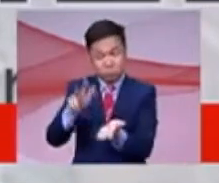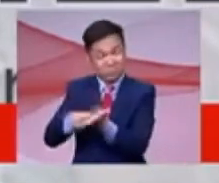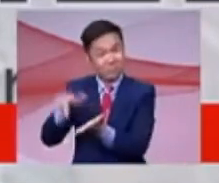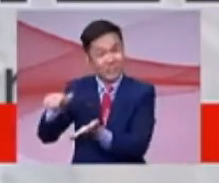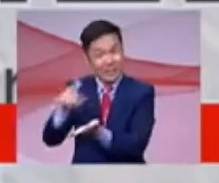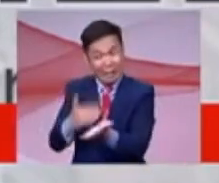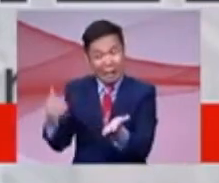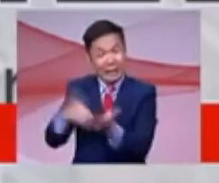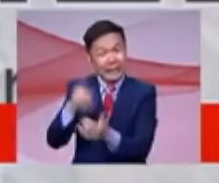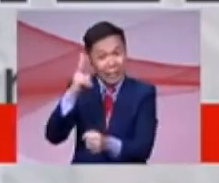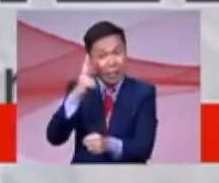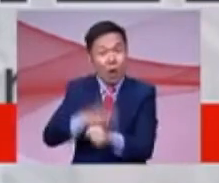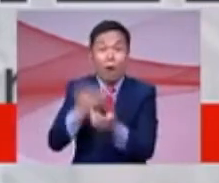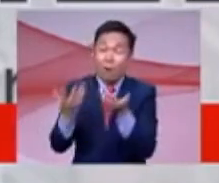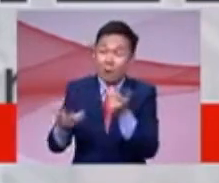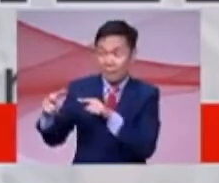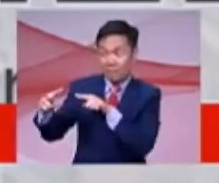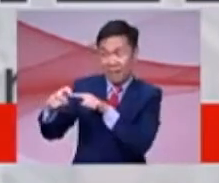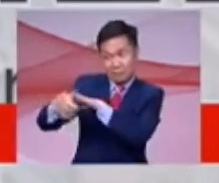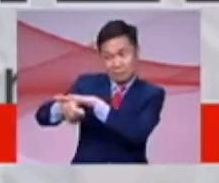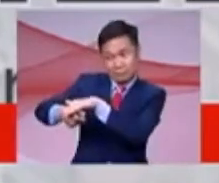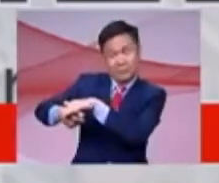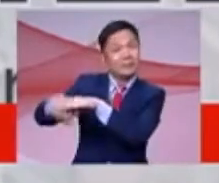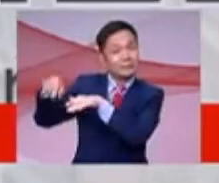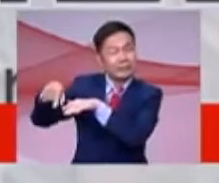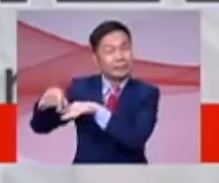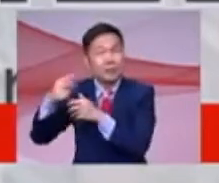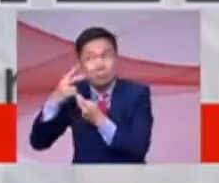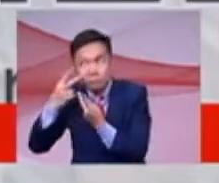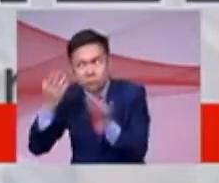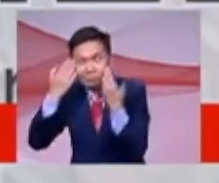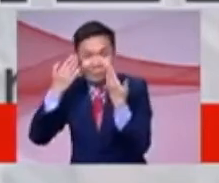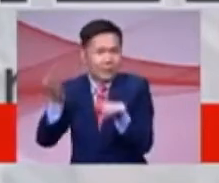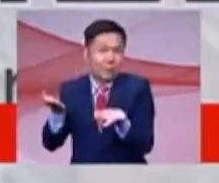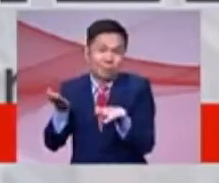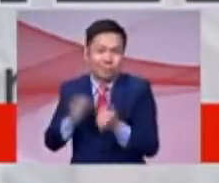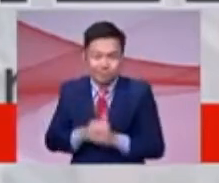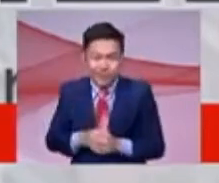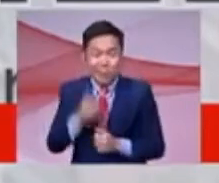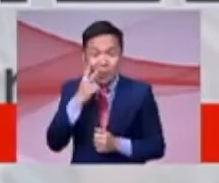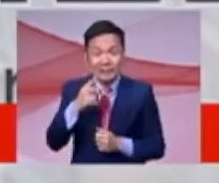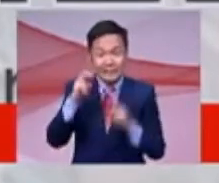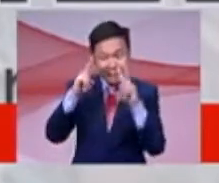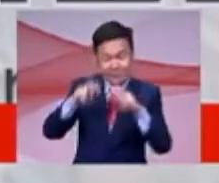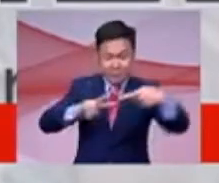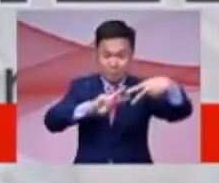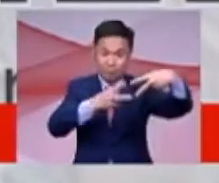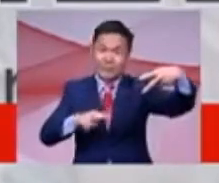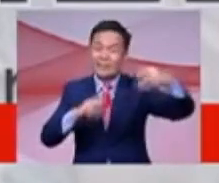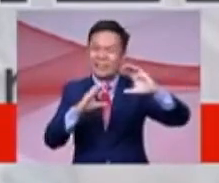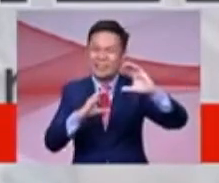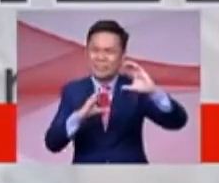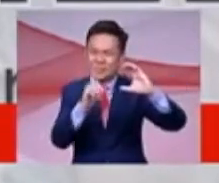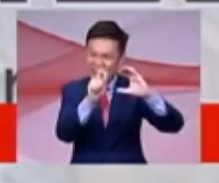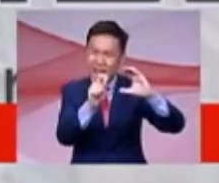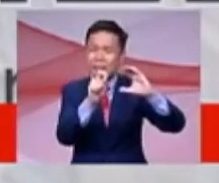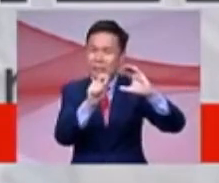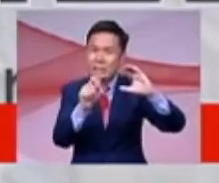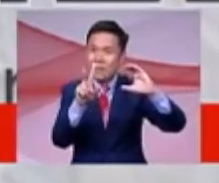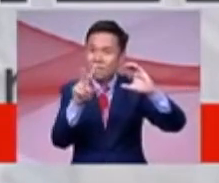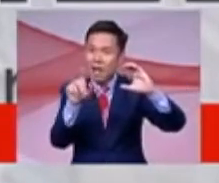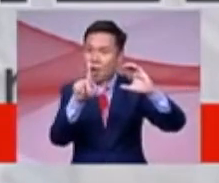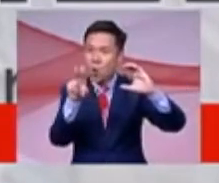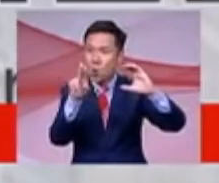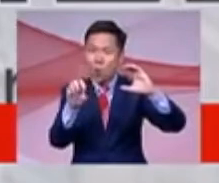a virus shedding because it's the old infection. So we need to look into the CT value. If the CT value is high,